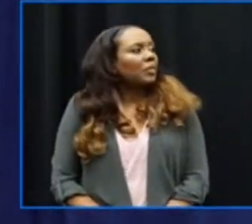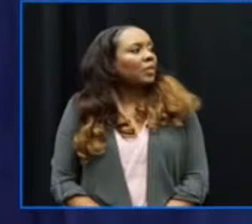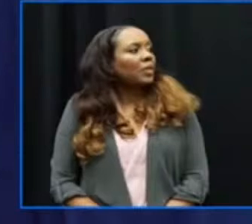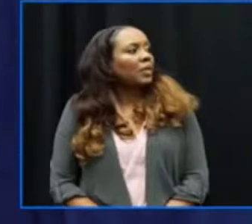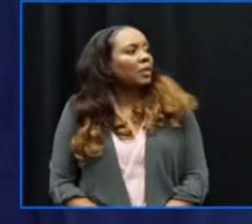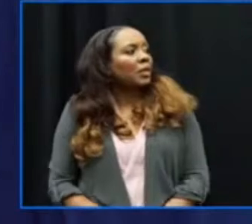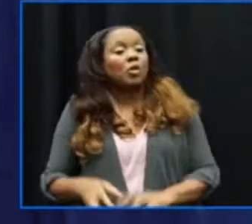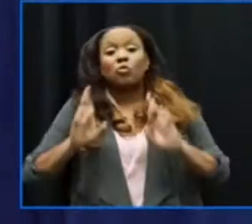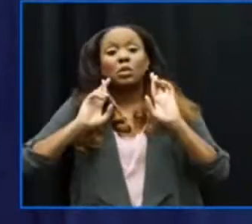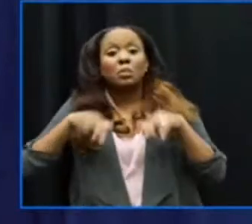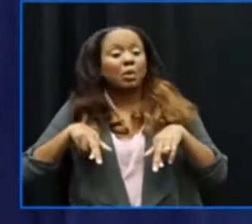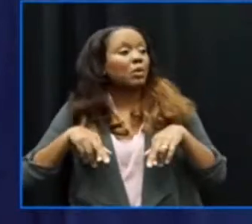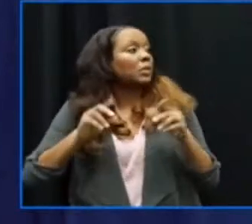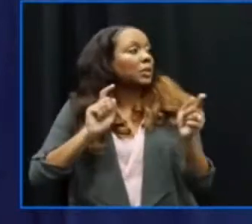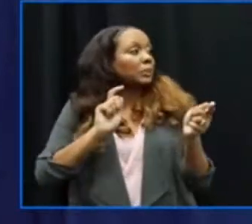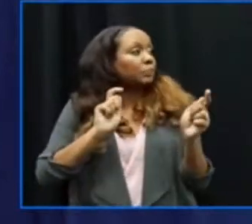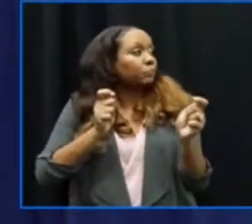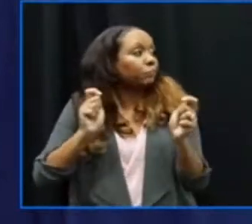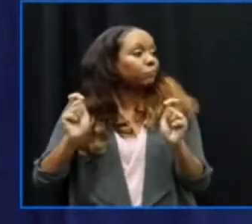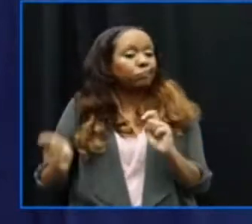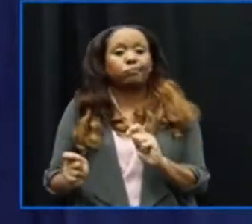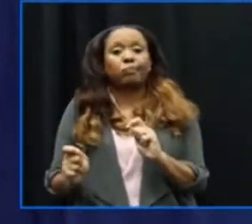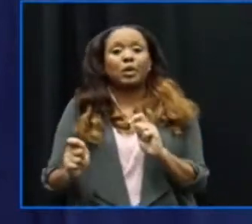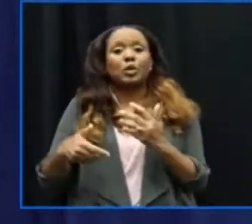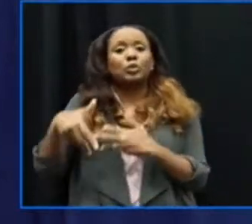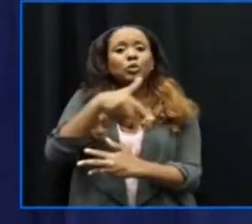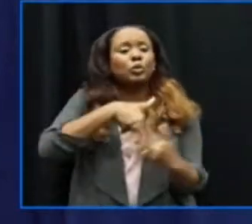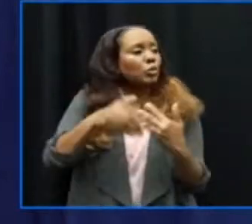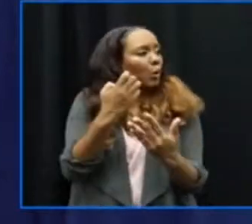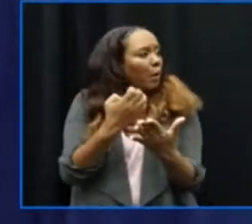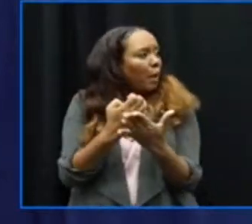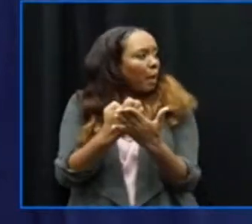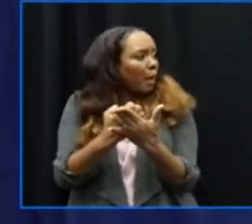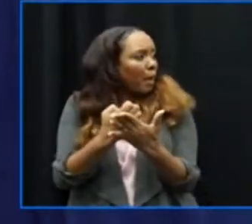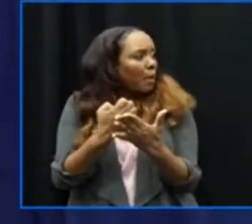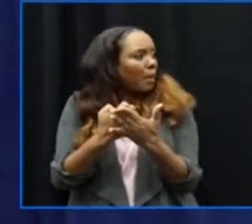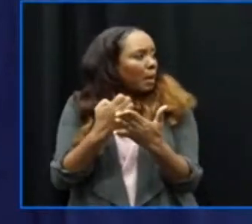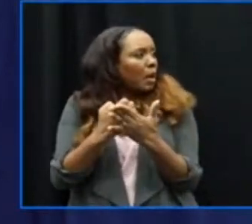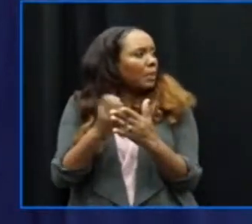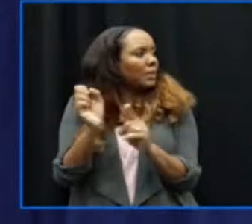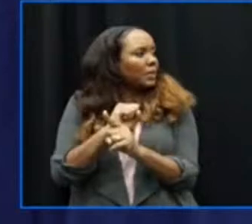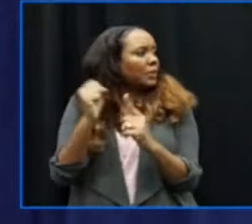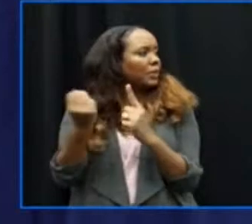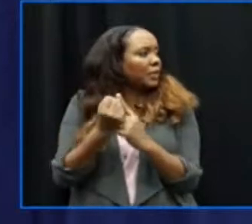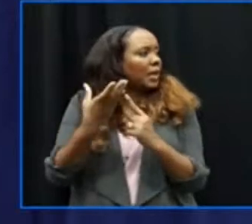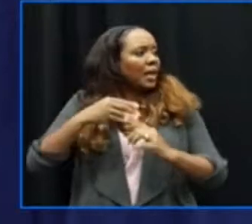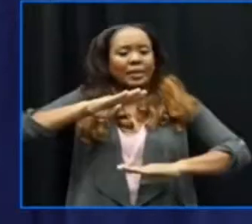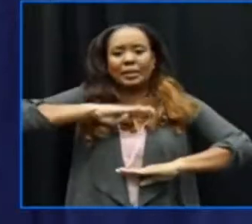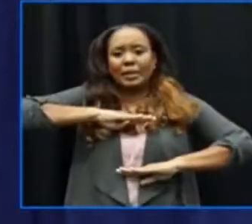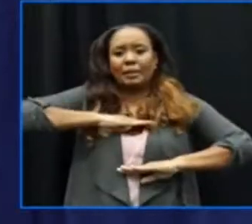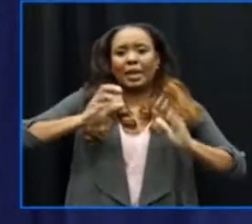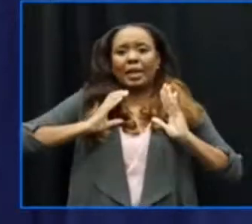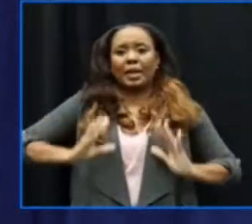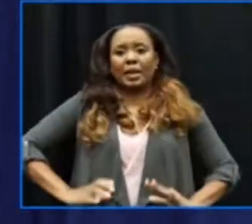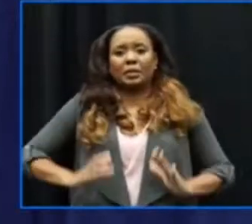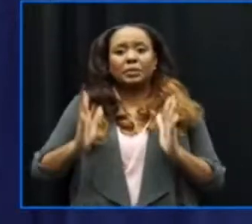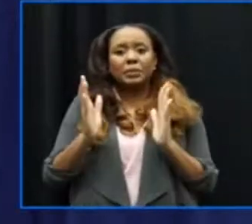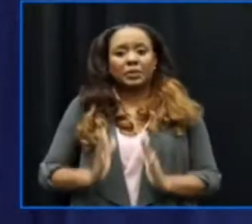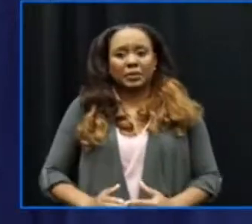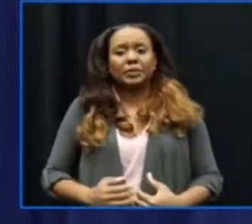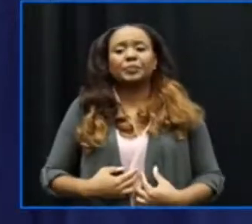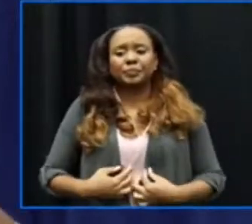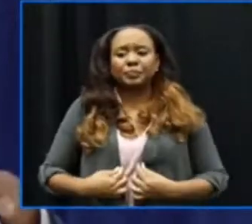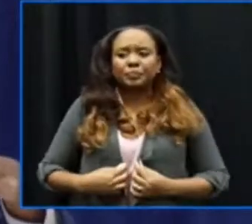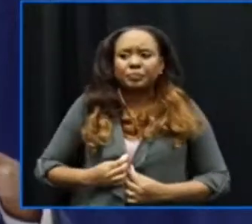the economy, demographics, and at the end of the day, every single day, it satisfies our customers' needs. So